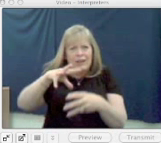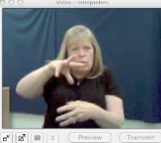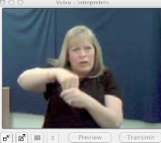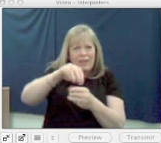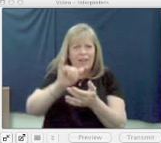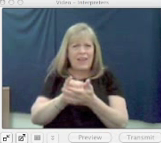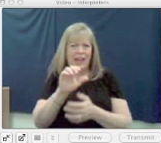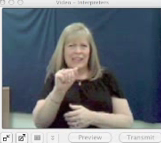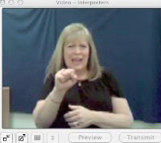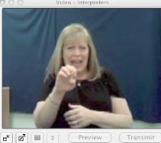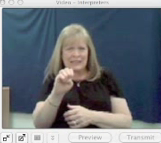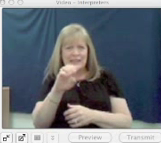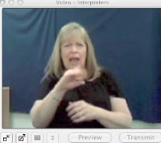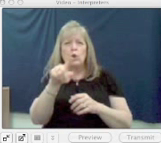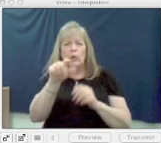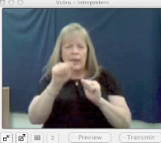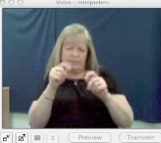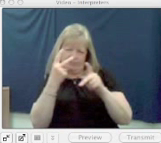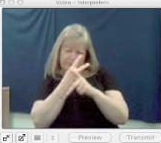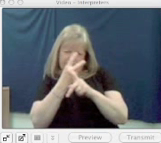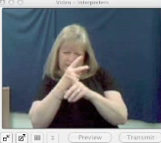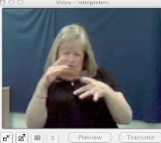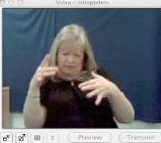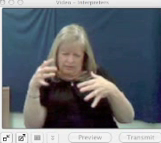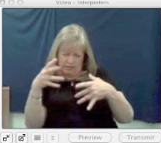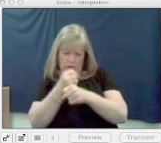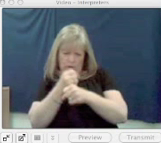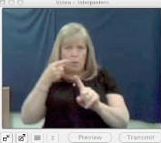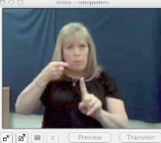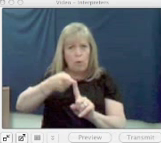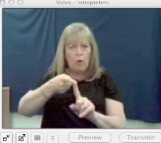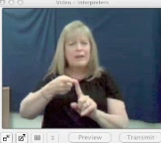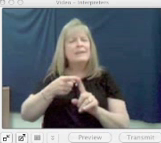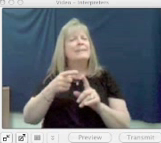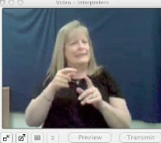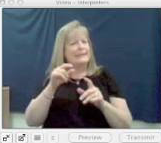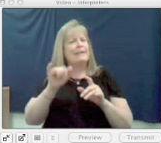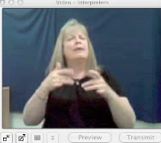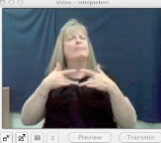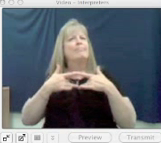be distilled down to is a common structural